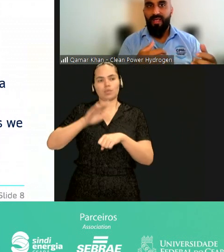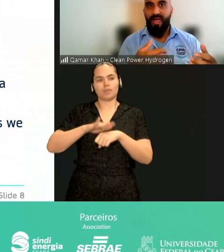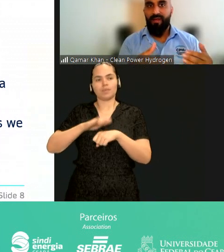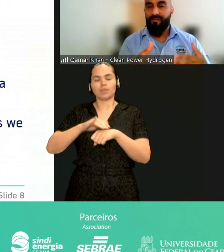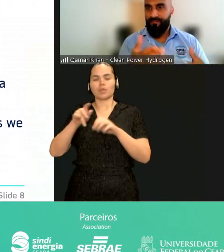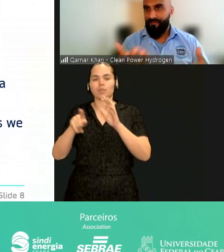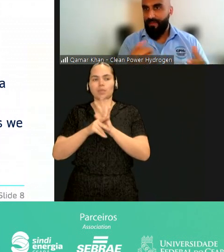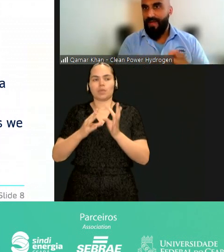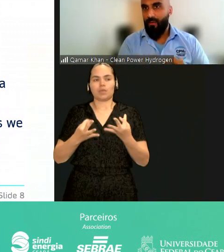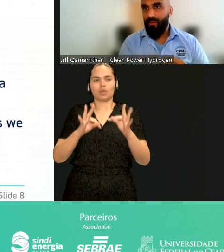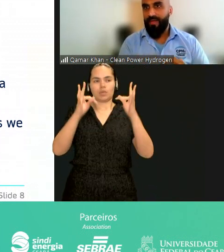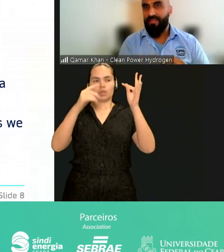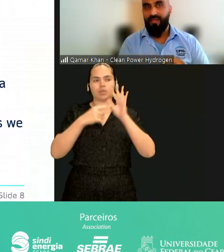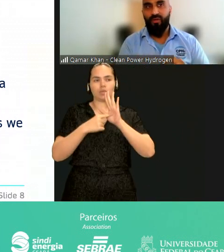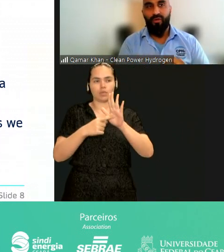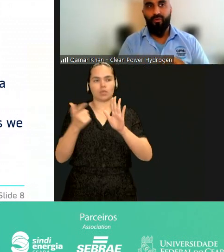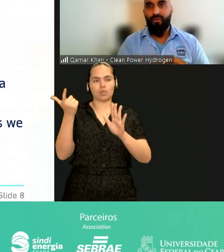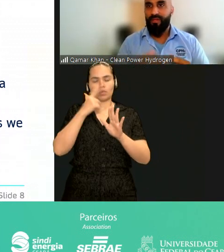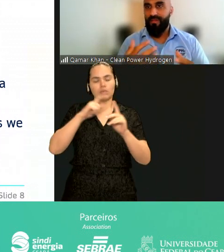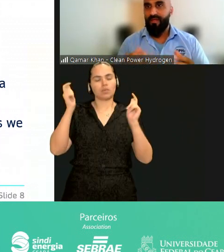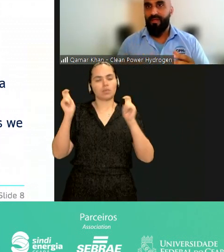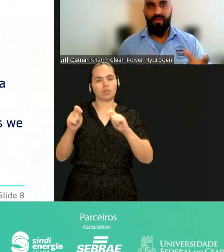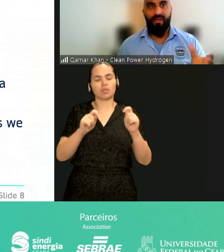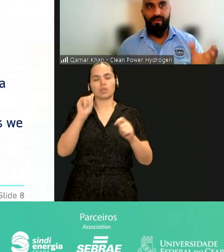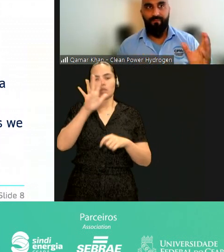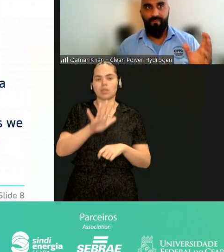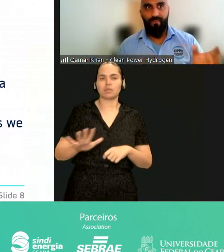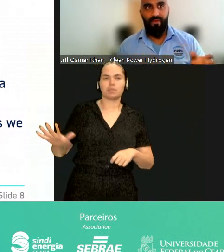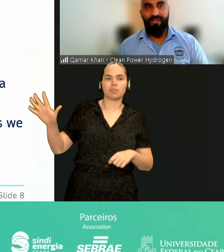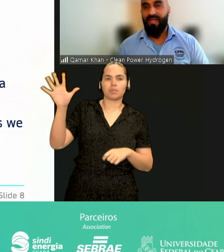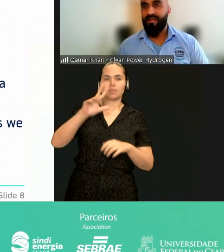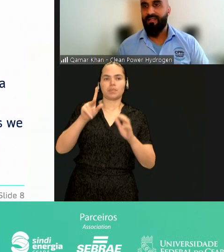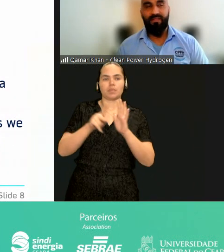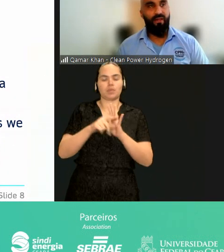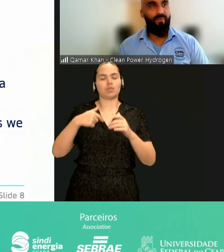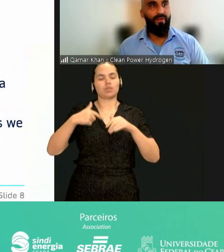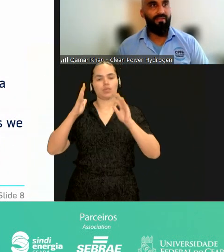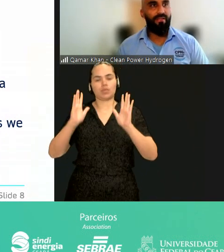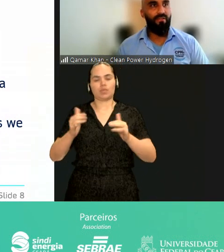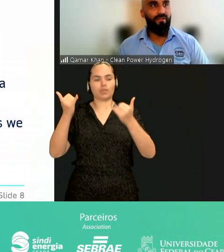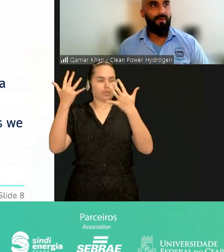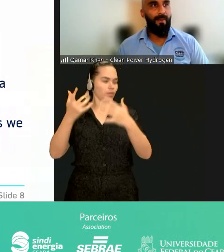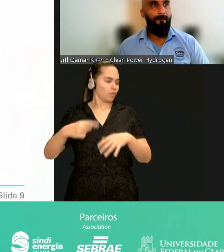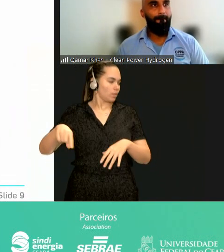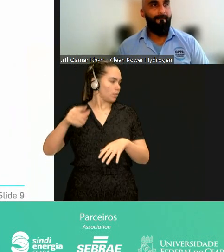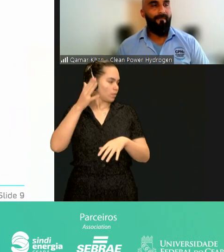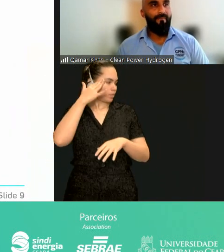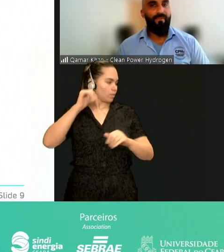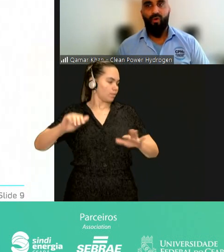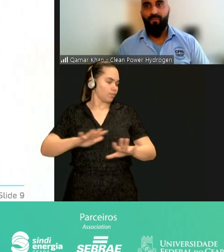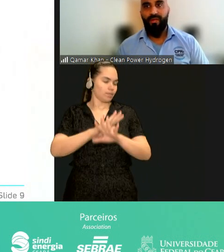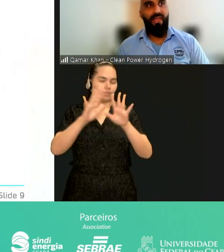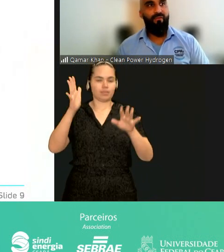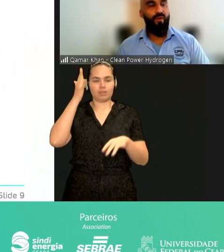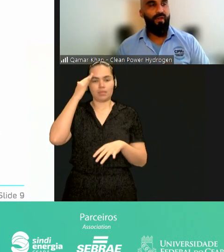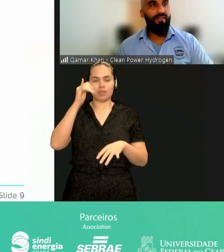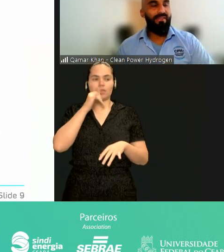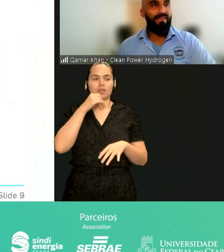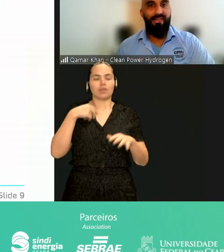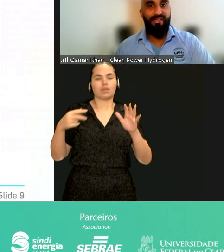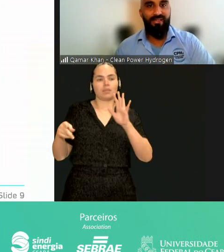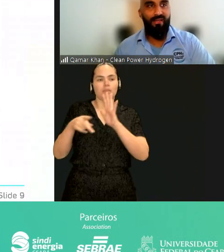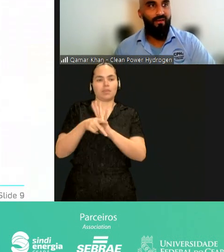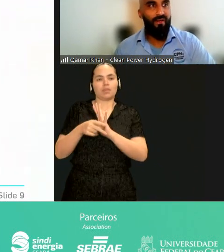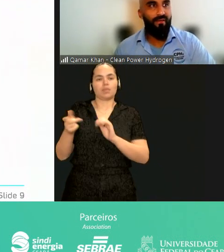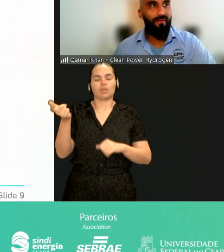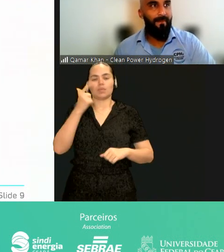said, and that will basically conclude the technical side of the presentation. Hopefully everyone can see